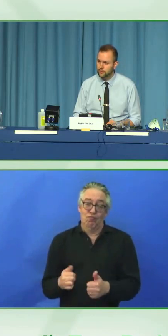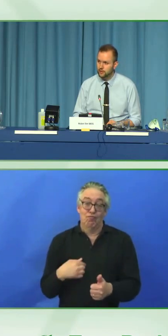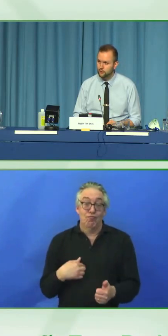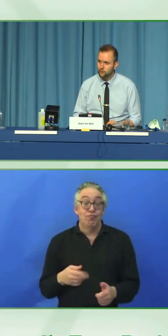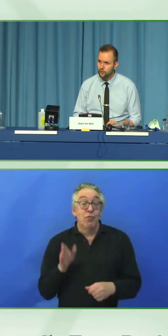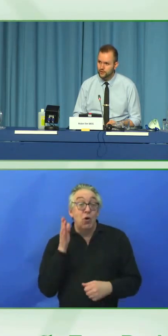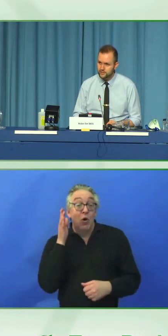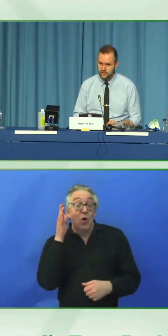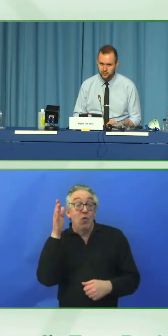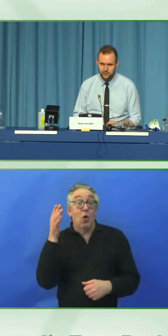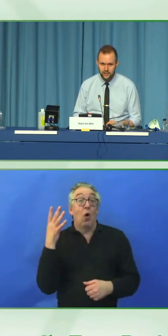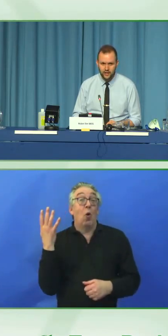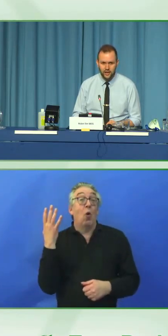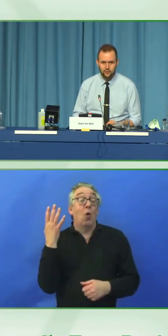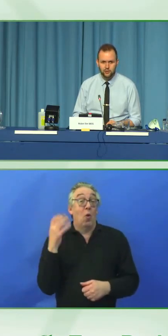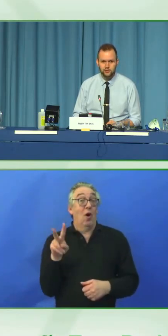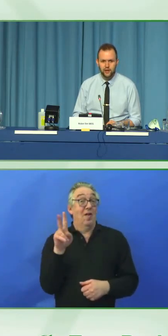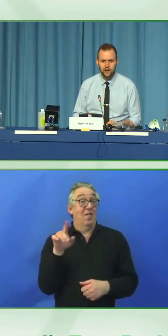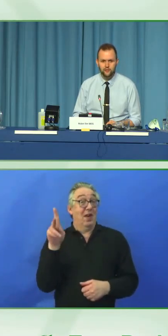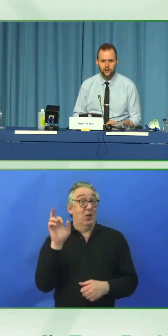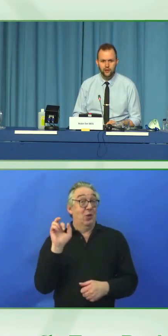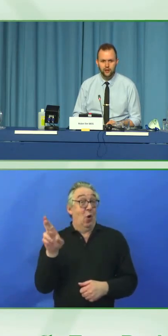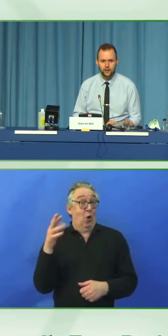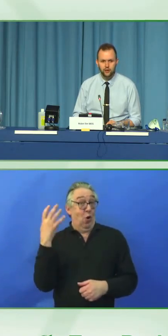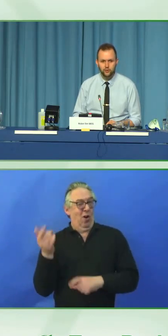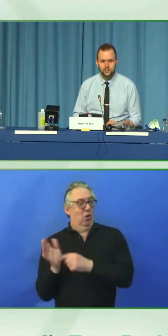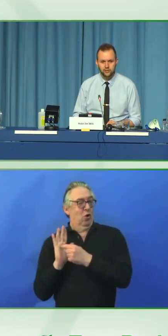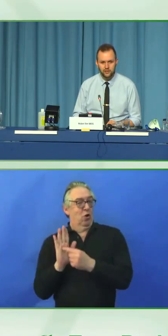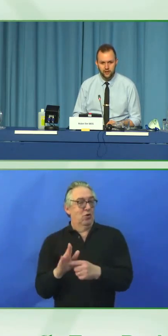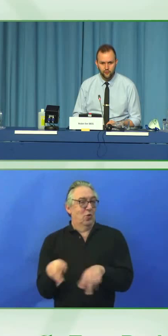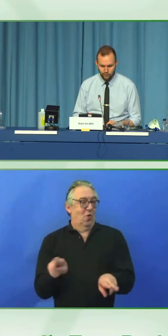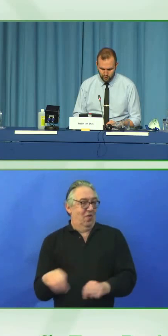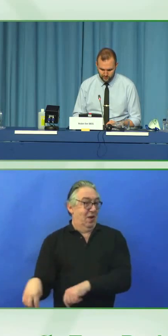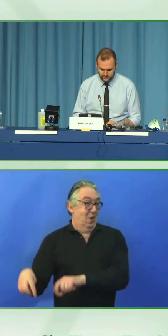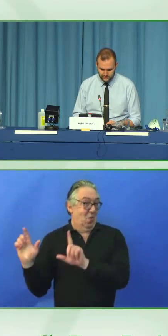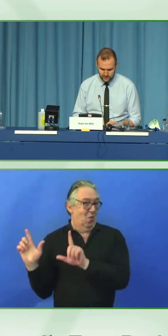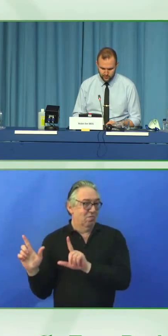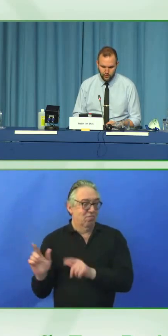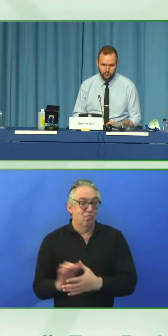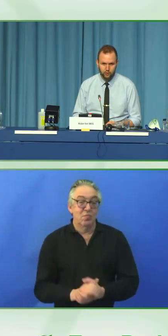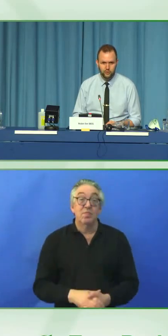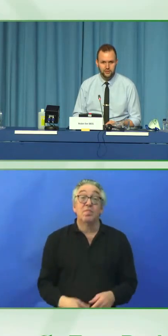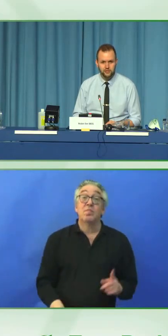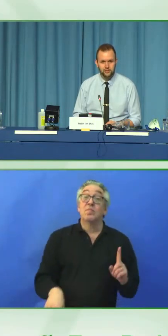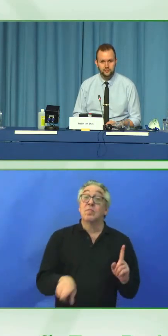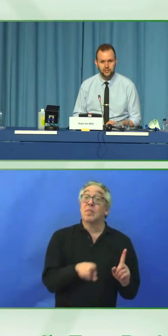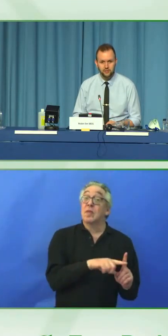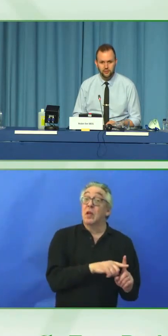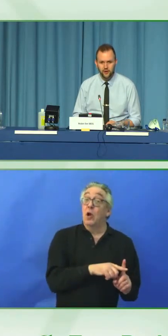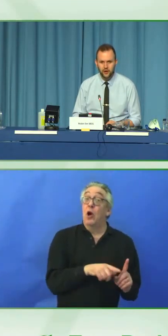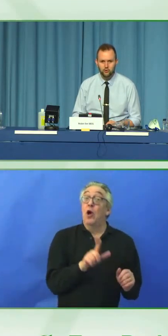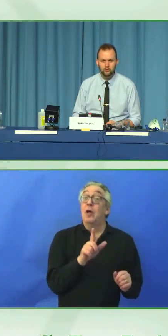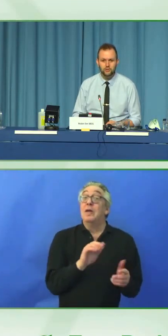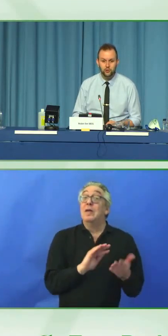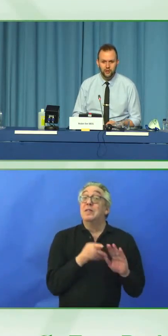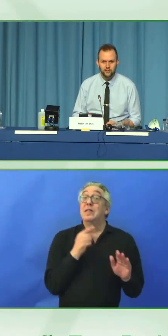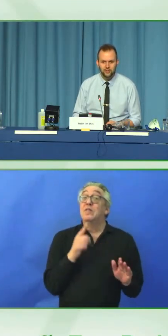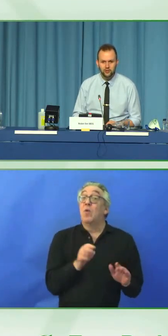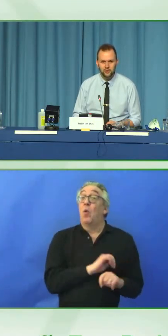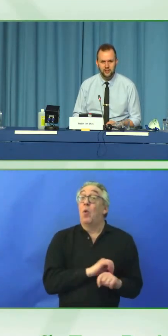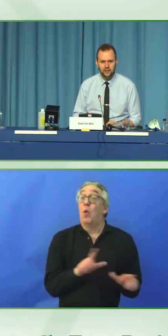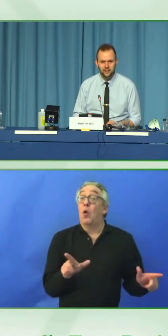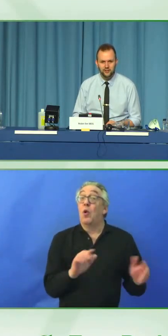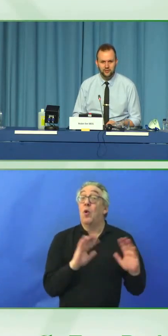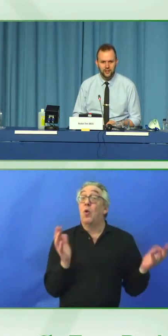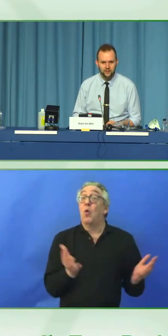Victor Pineda for this session. And we also have Luis Artieda from the Cities for All Global Initiative team, who will be joining